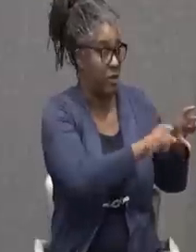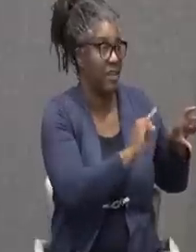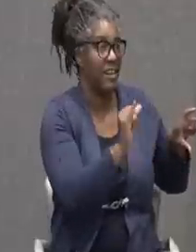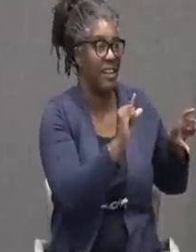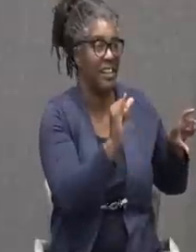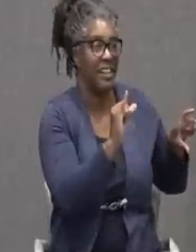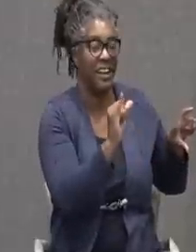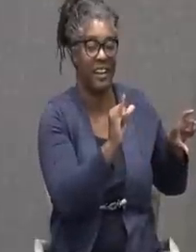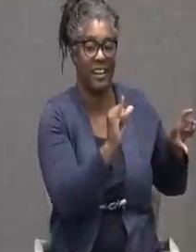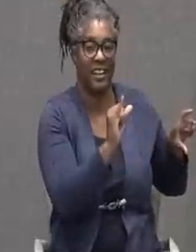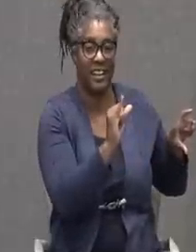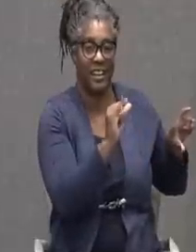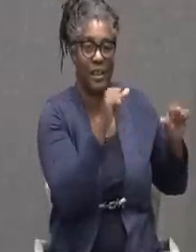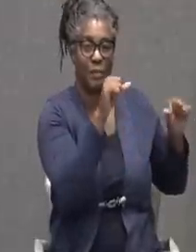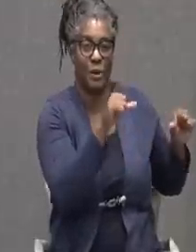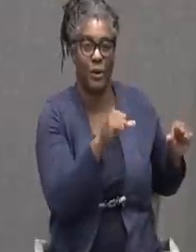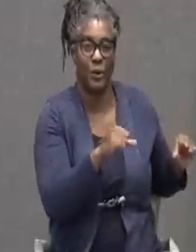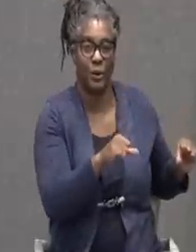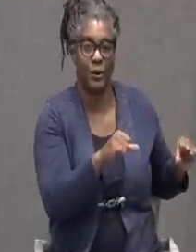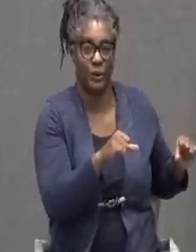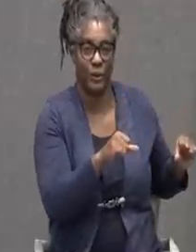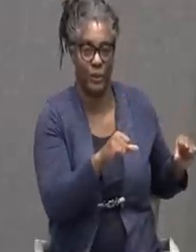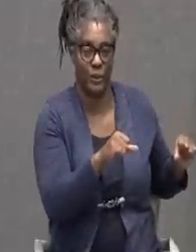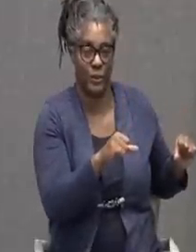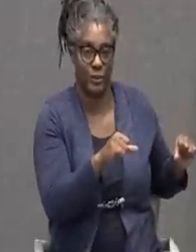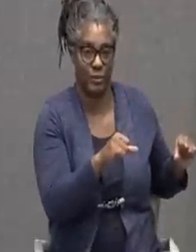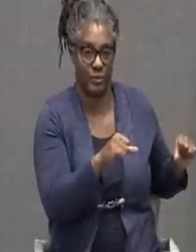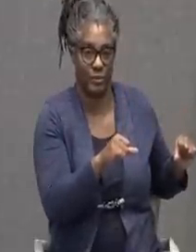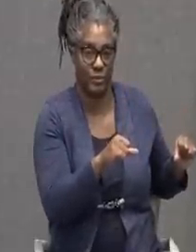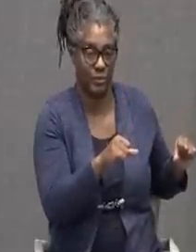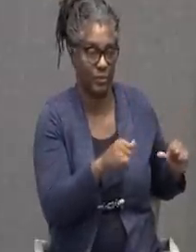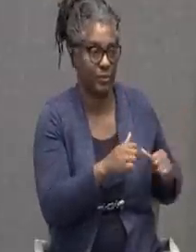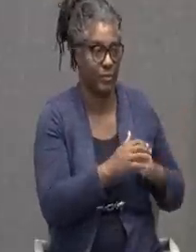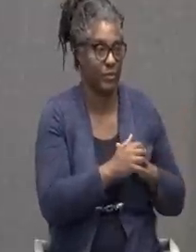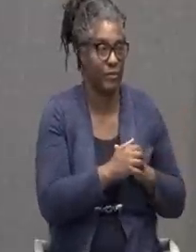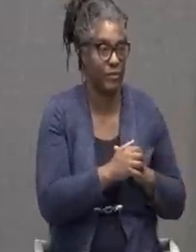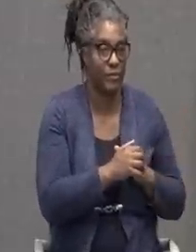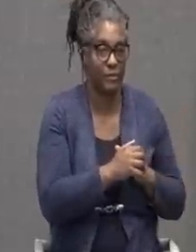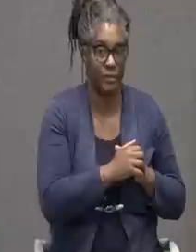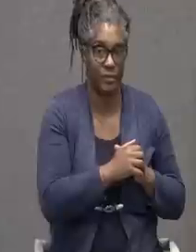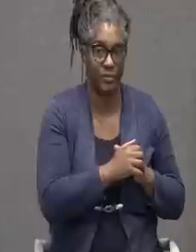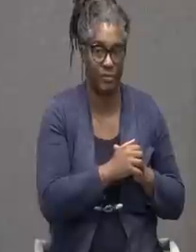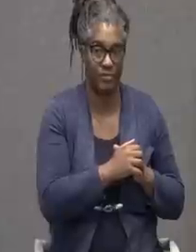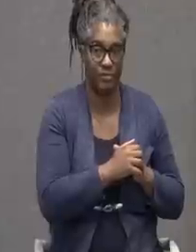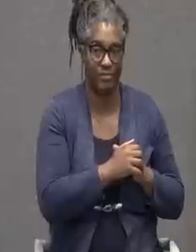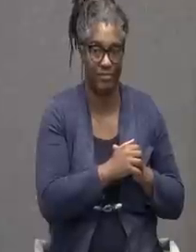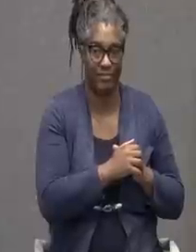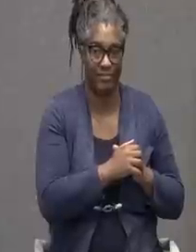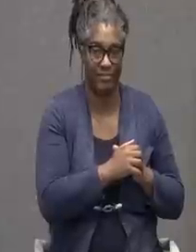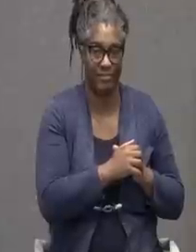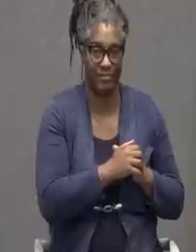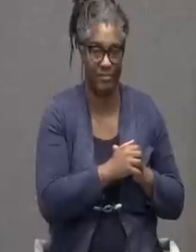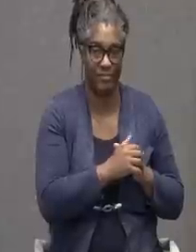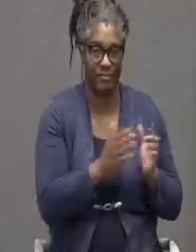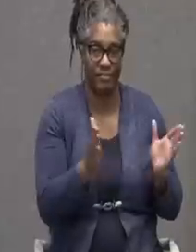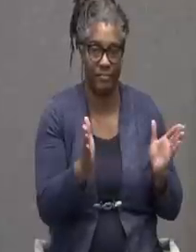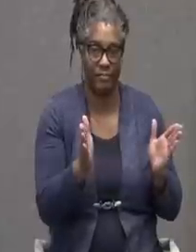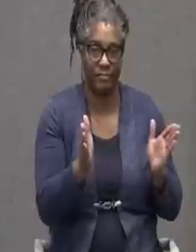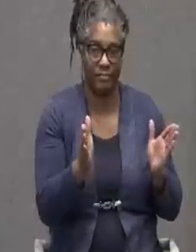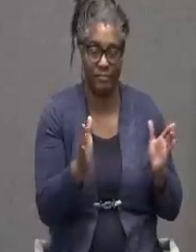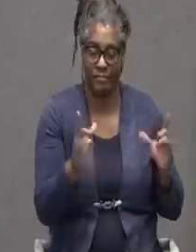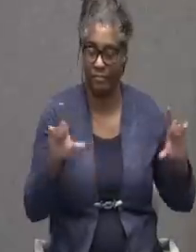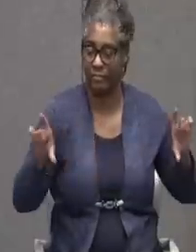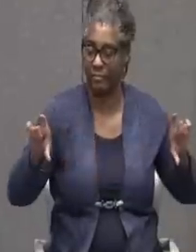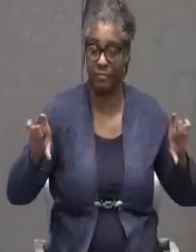it's a spiral. I'm gonna do another one just to make sure I have enough glue. That silly worm. And then I'm gonna stick these two